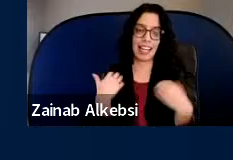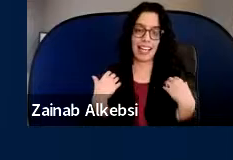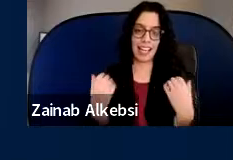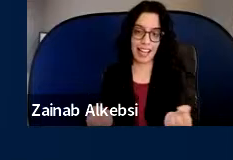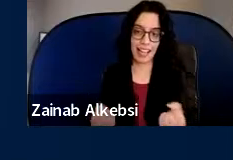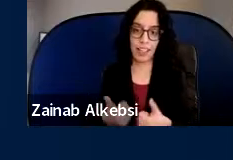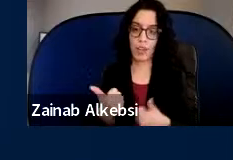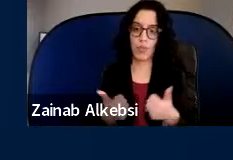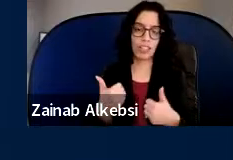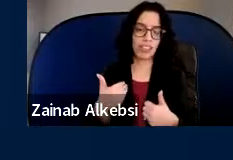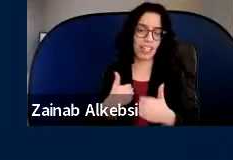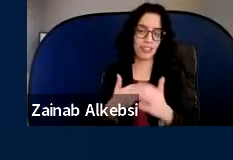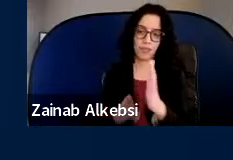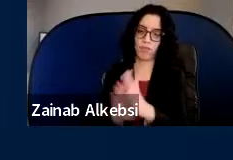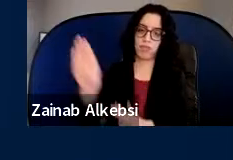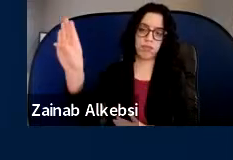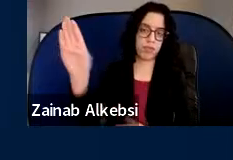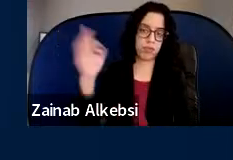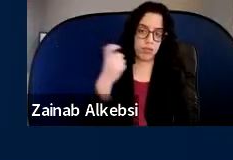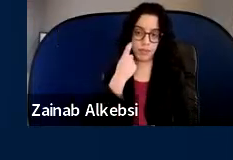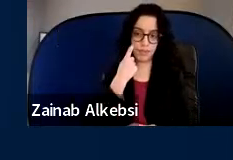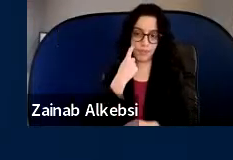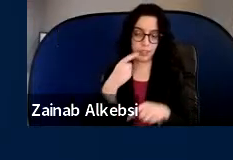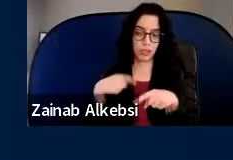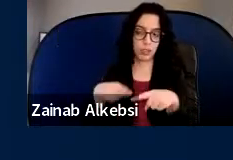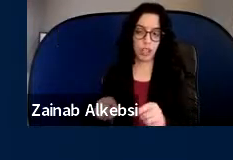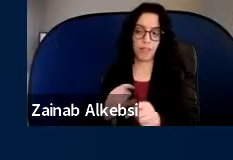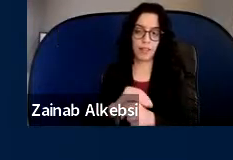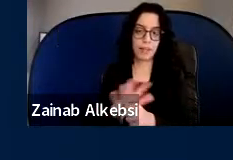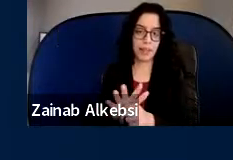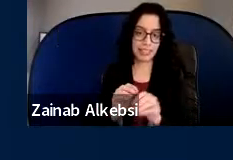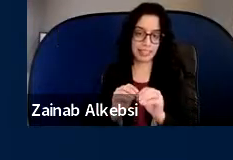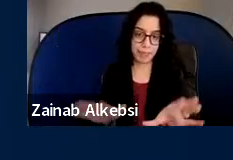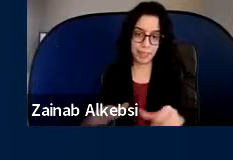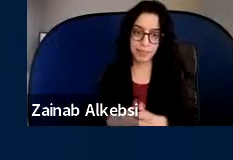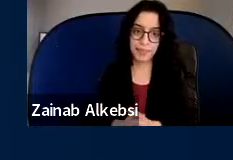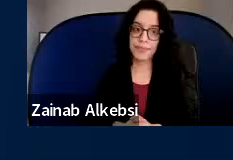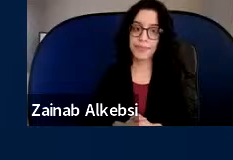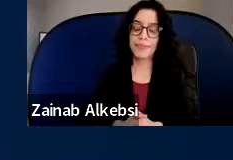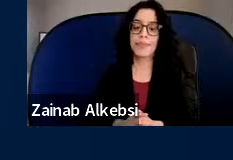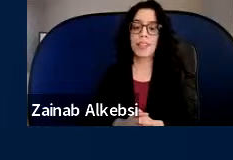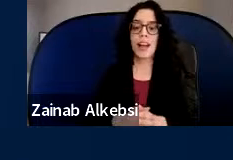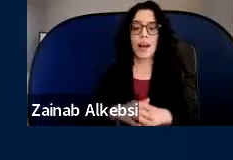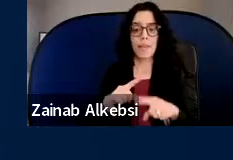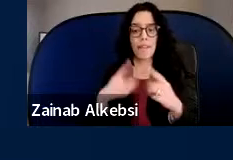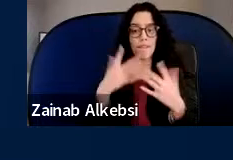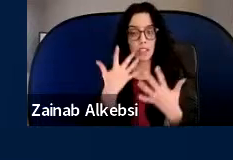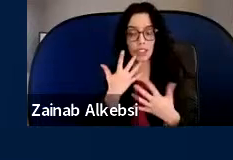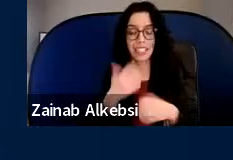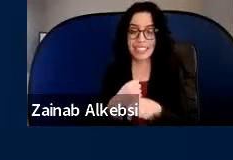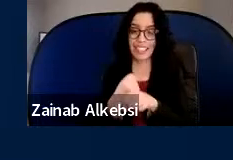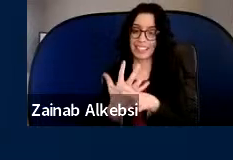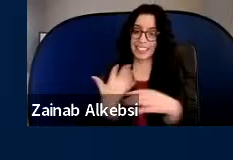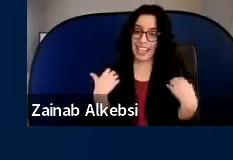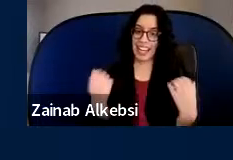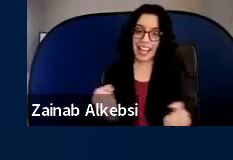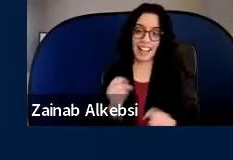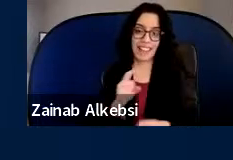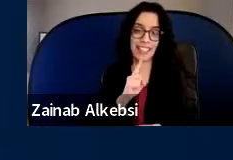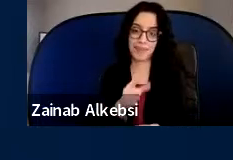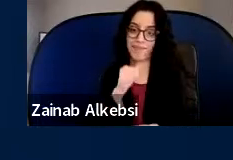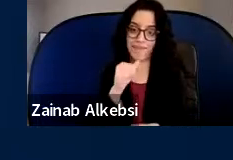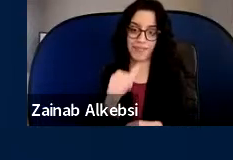A few other issues in healthcare that I wanted to touch on include telehealth. As we've seen in the pandemic in